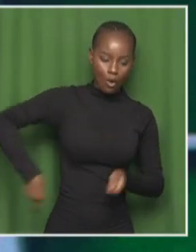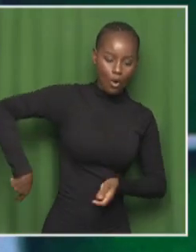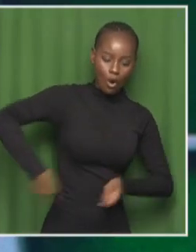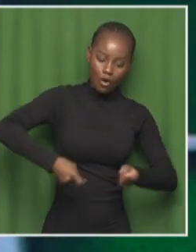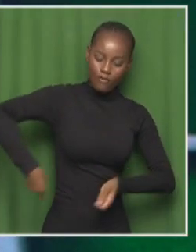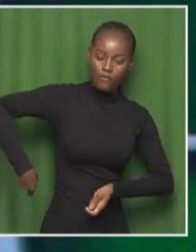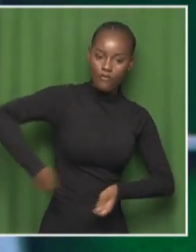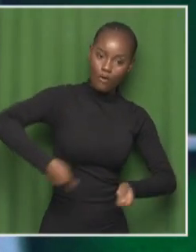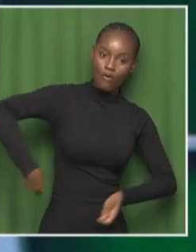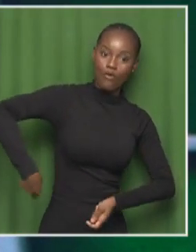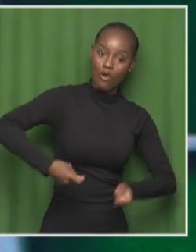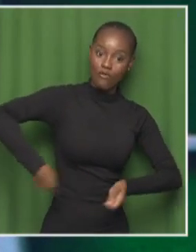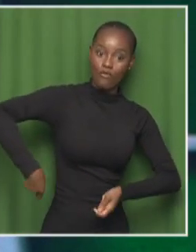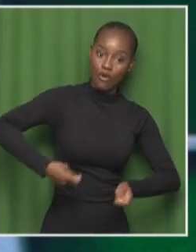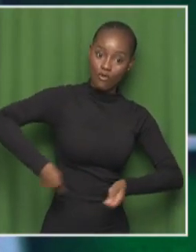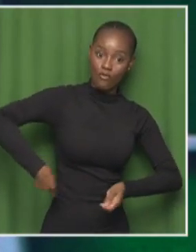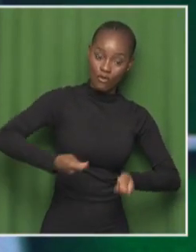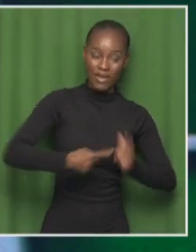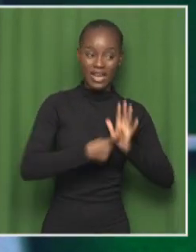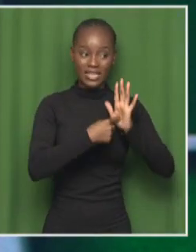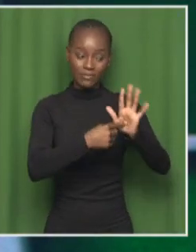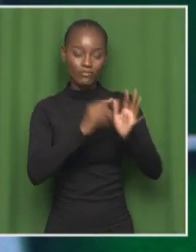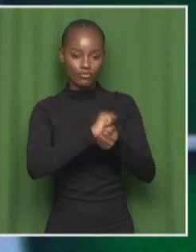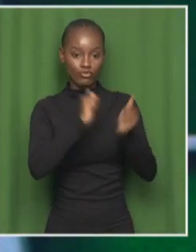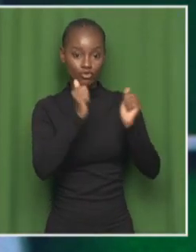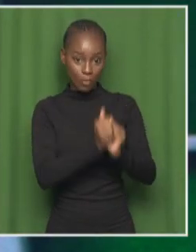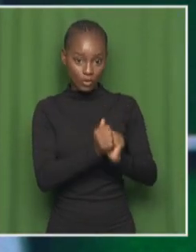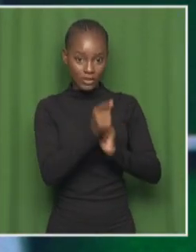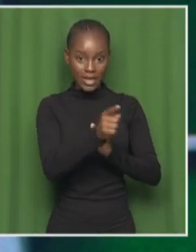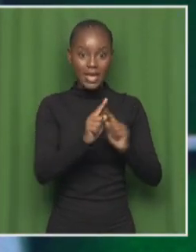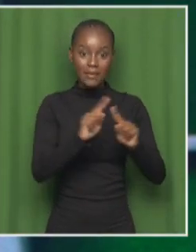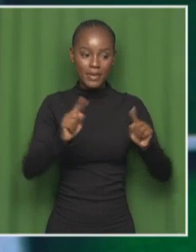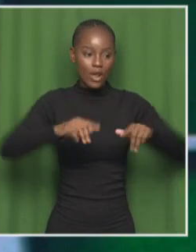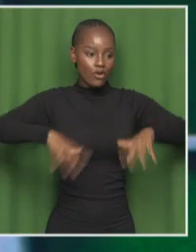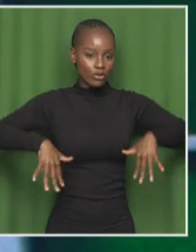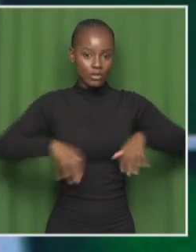the Olympics. So it's one that's not yet widespread